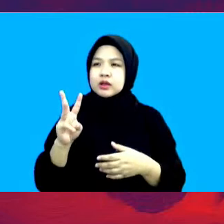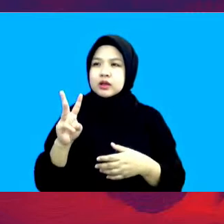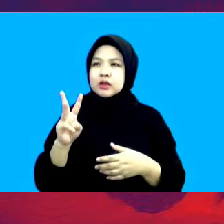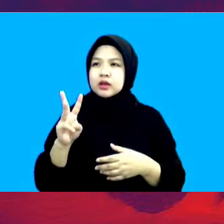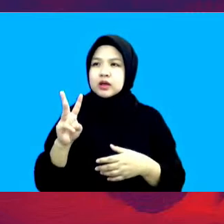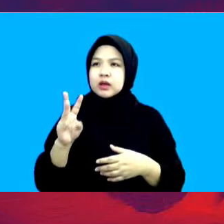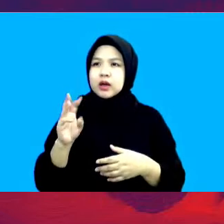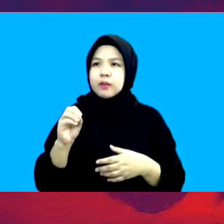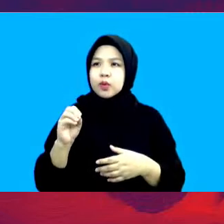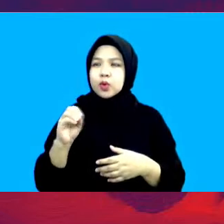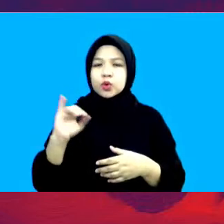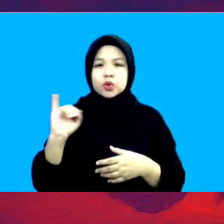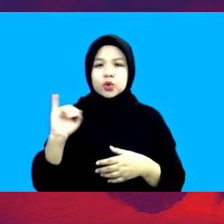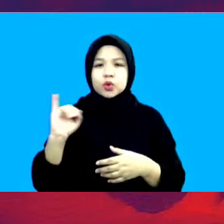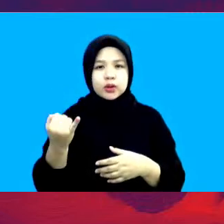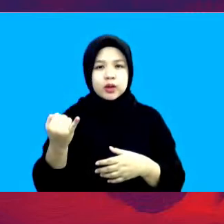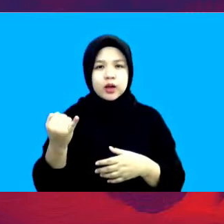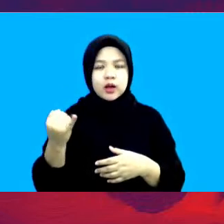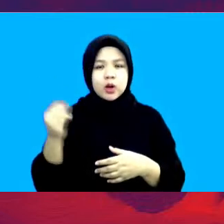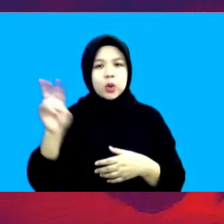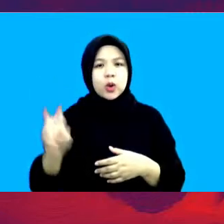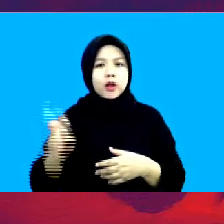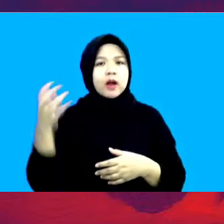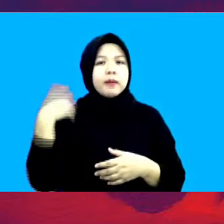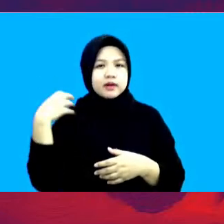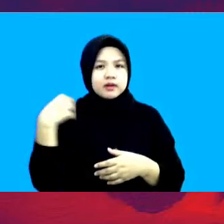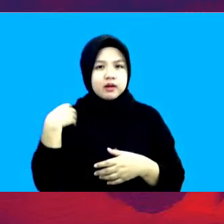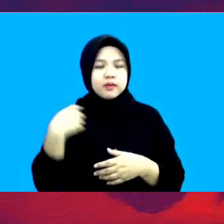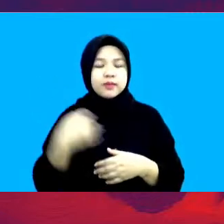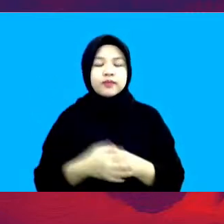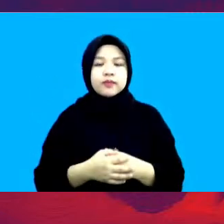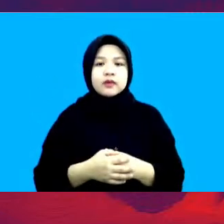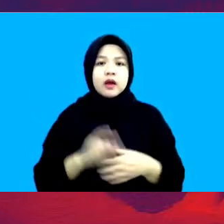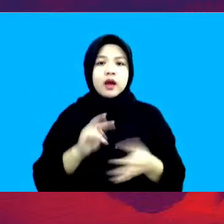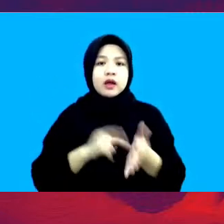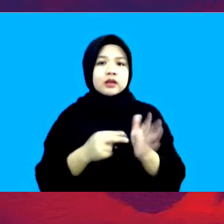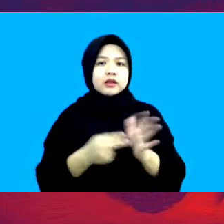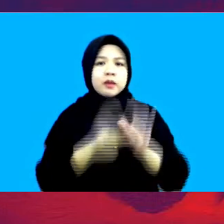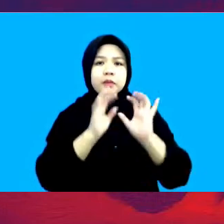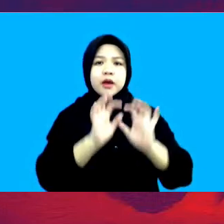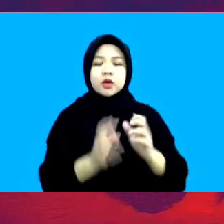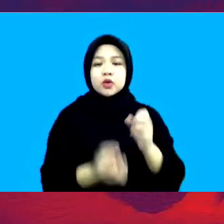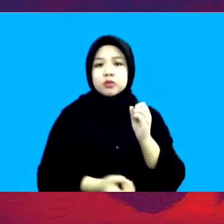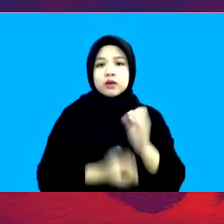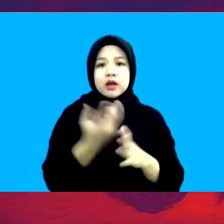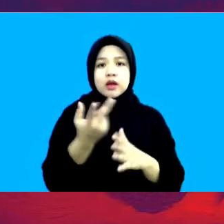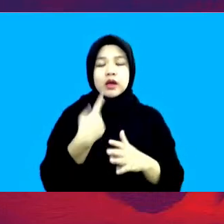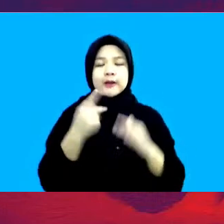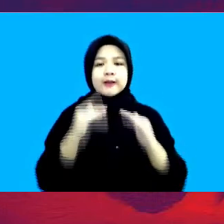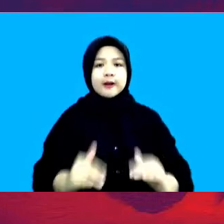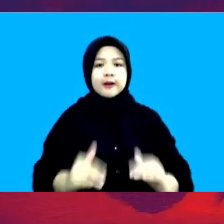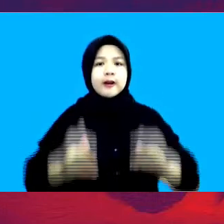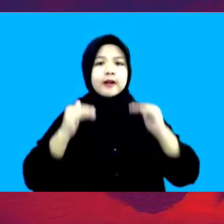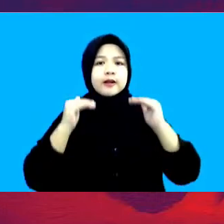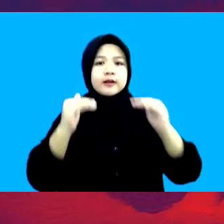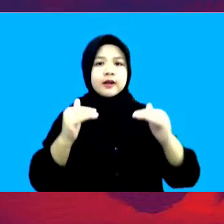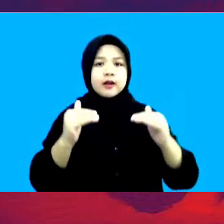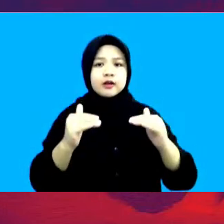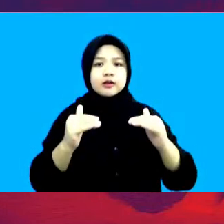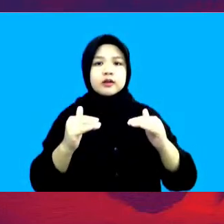billion US dollars. So that's a lot of resources that we gain from windfall,